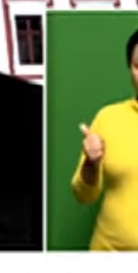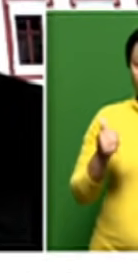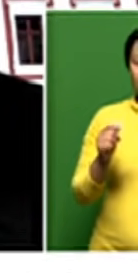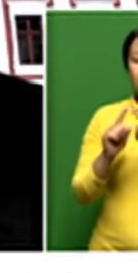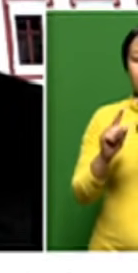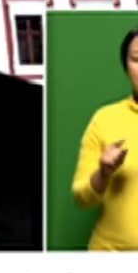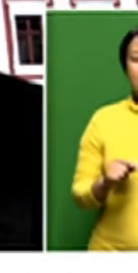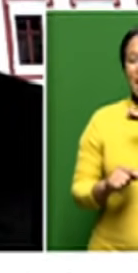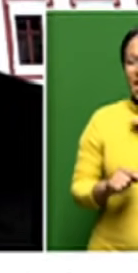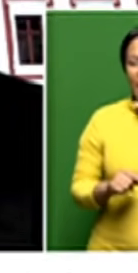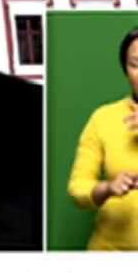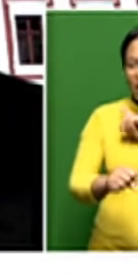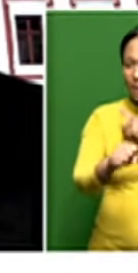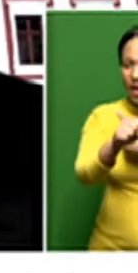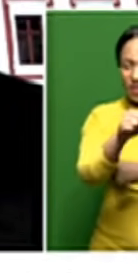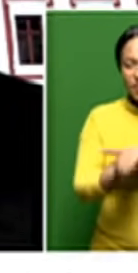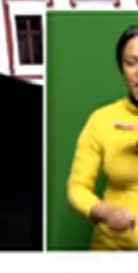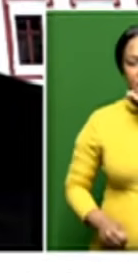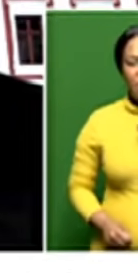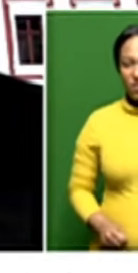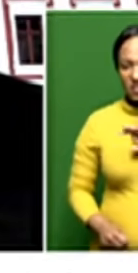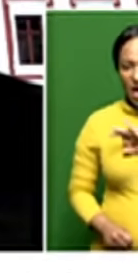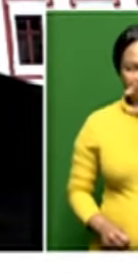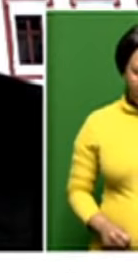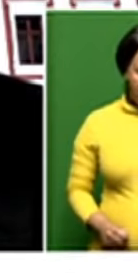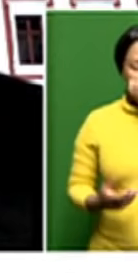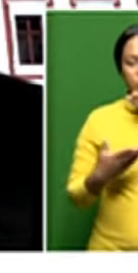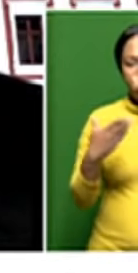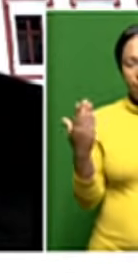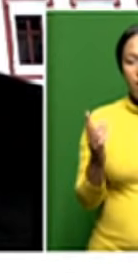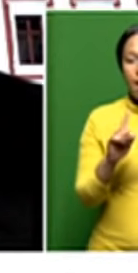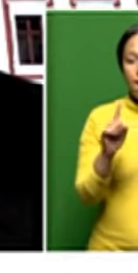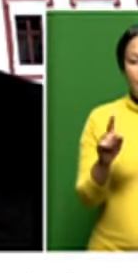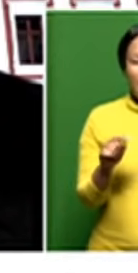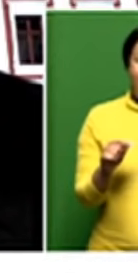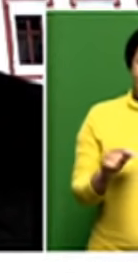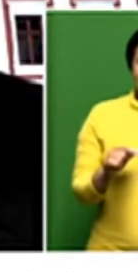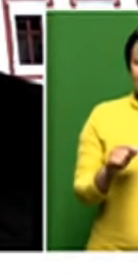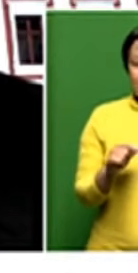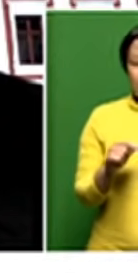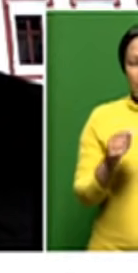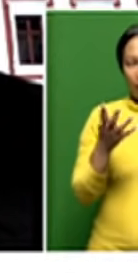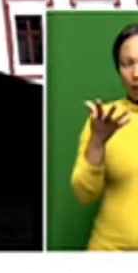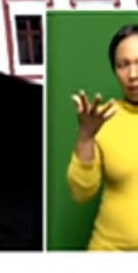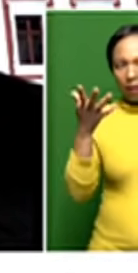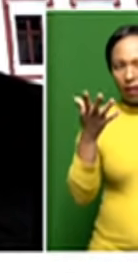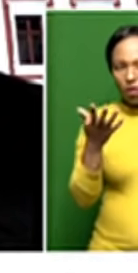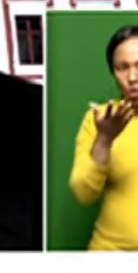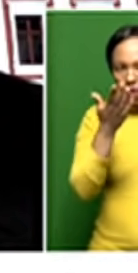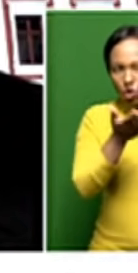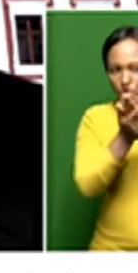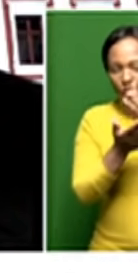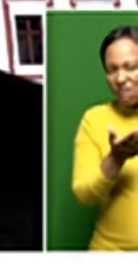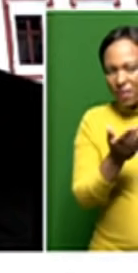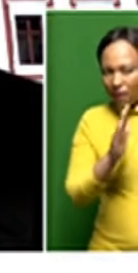was not enough capacity on the ground. More than that, everything is still up in the air. There's nothing more that you are